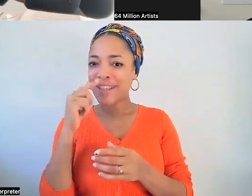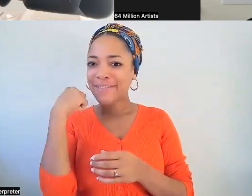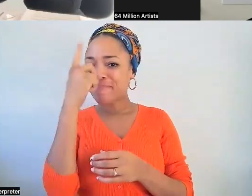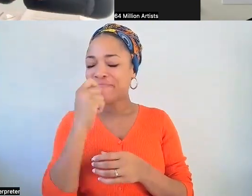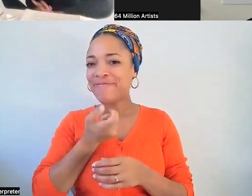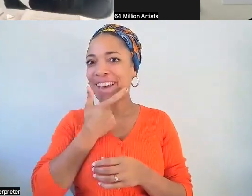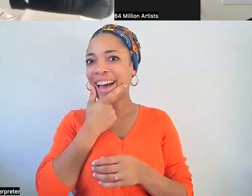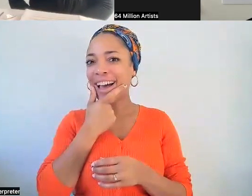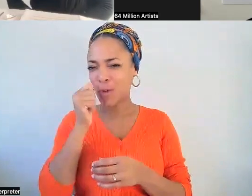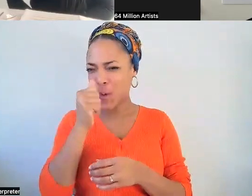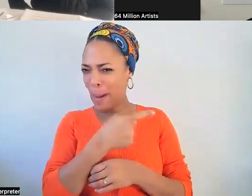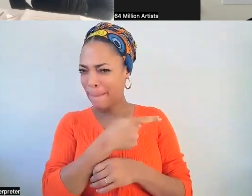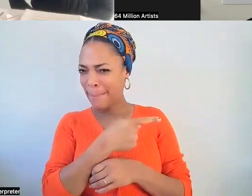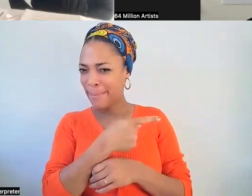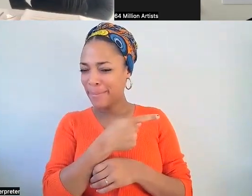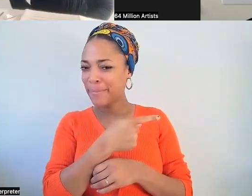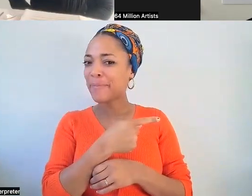this guest.